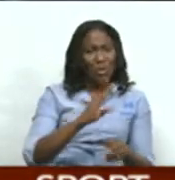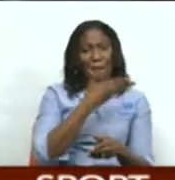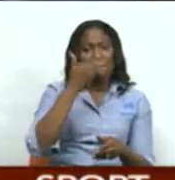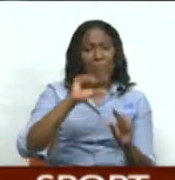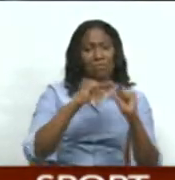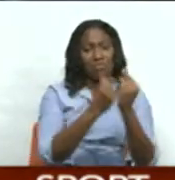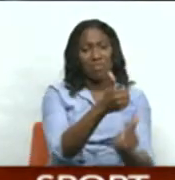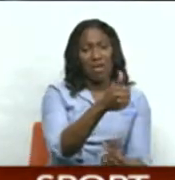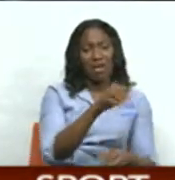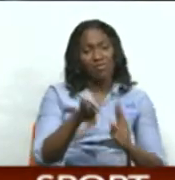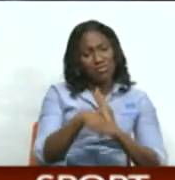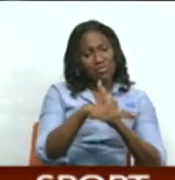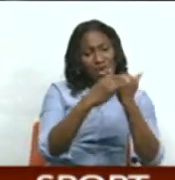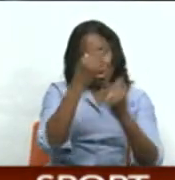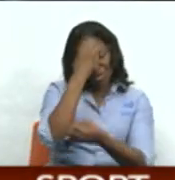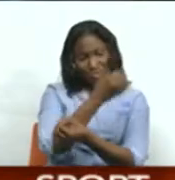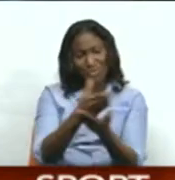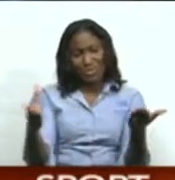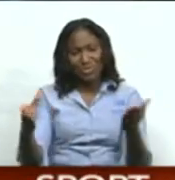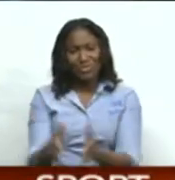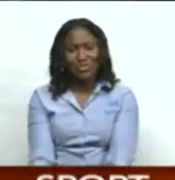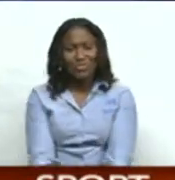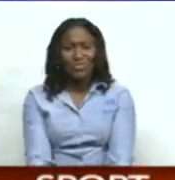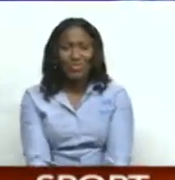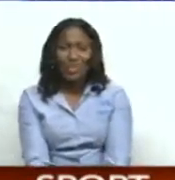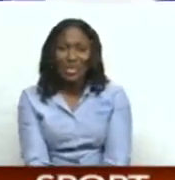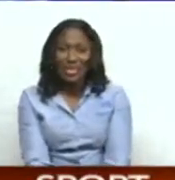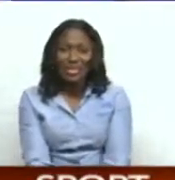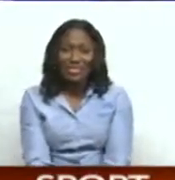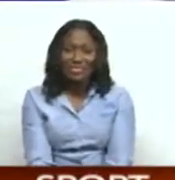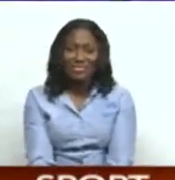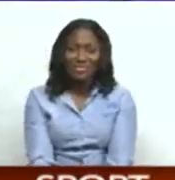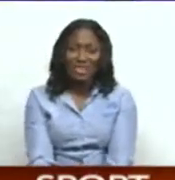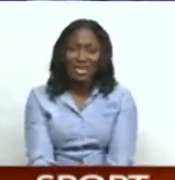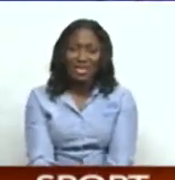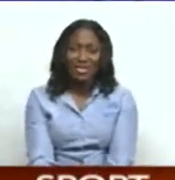Women's Gold Cup. It's in tonight's international roundup.